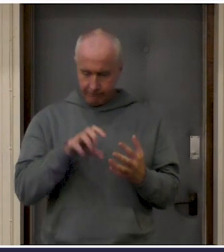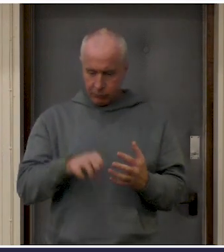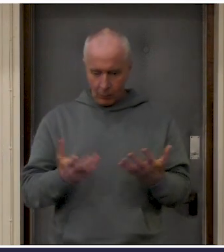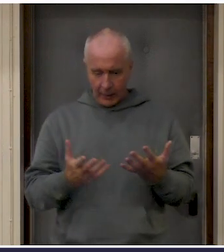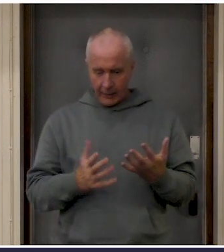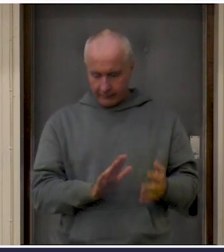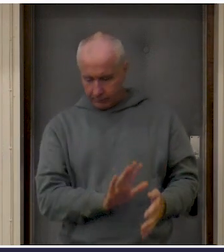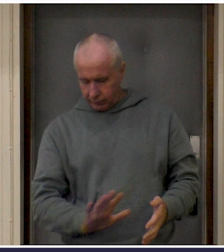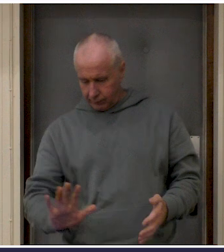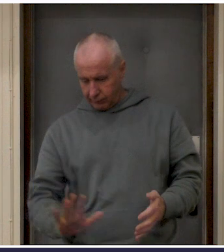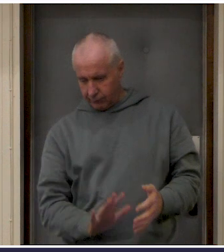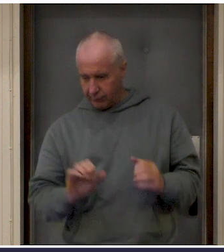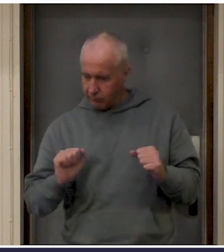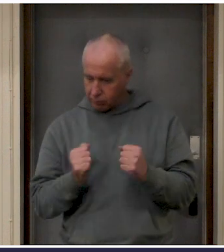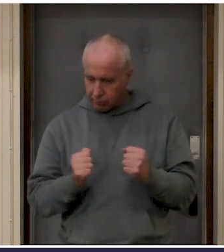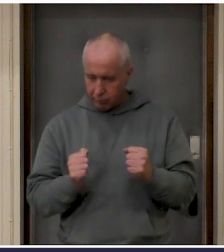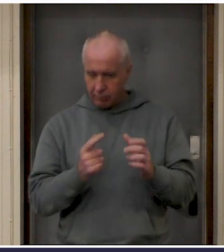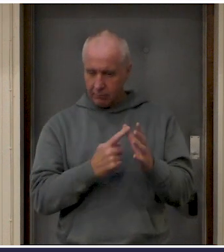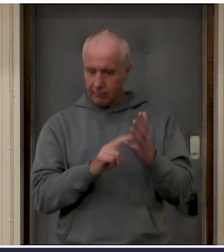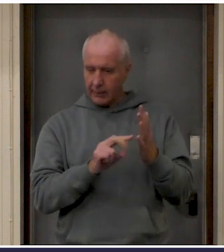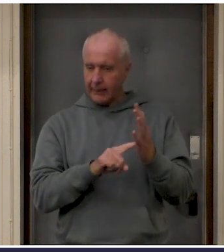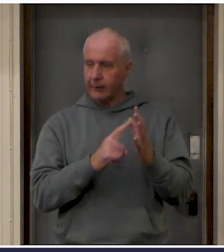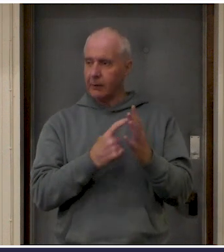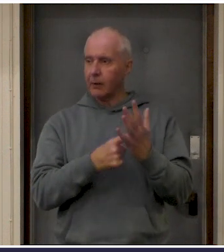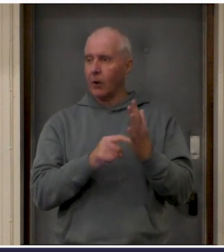any standards, let alone for a nuclear power plant.